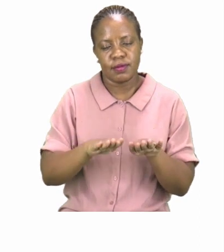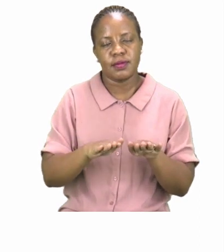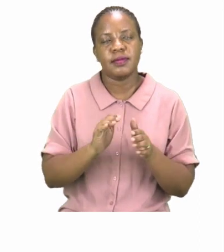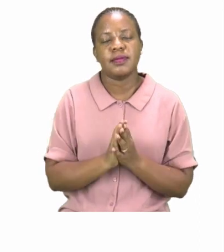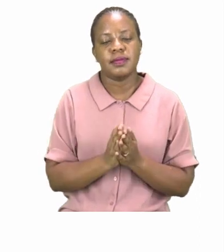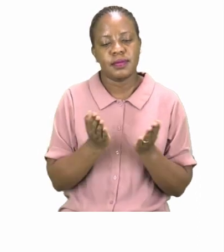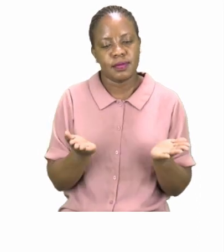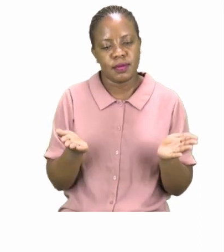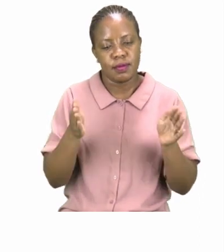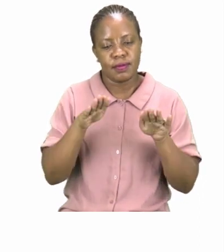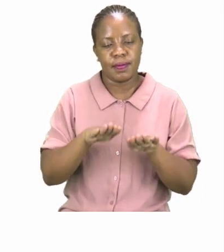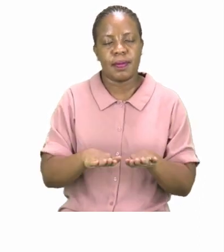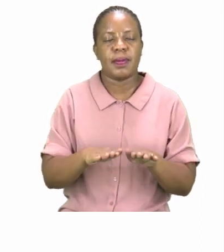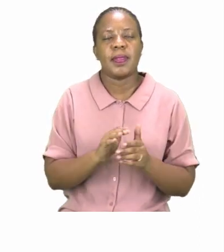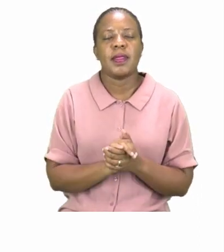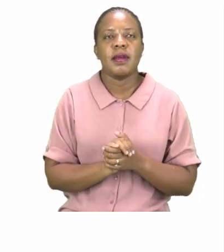Funerals.